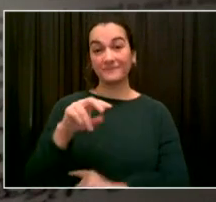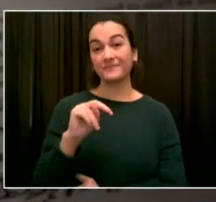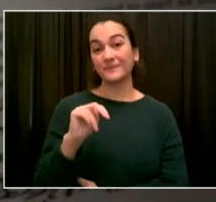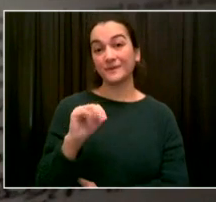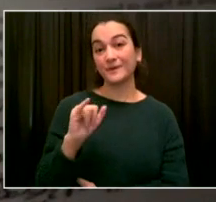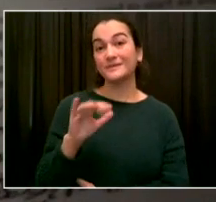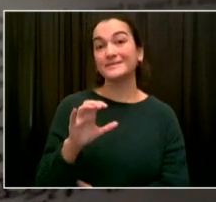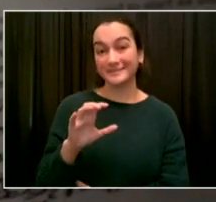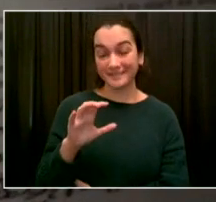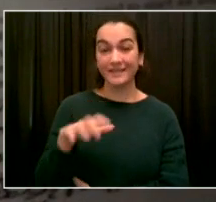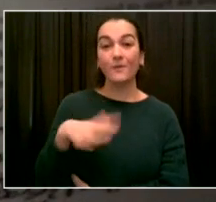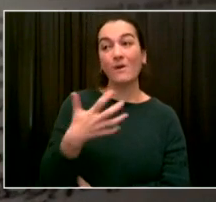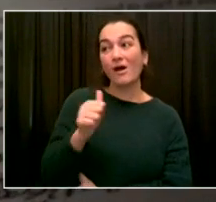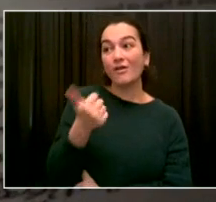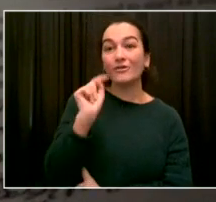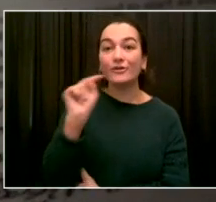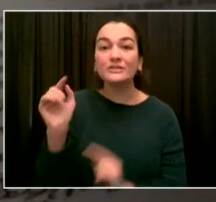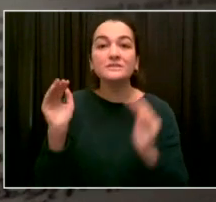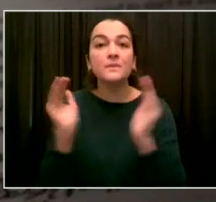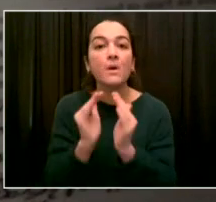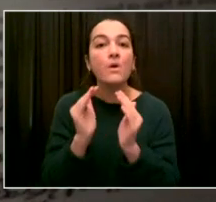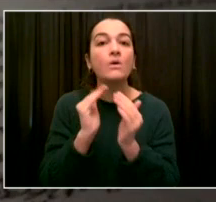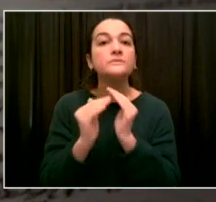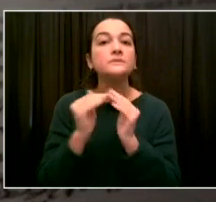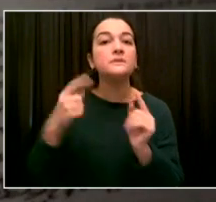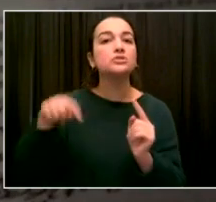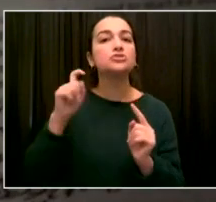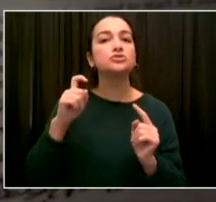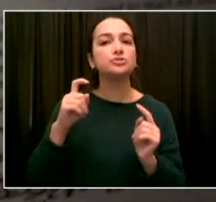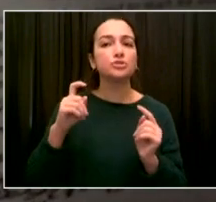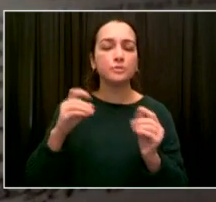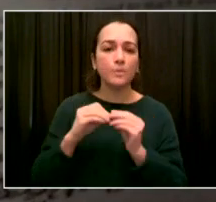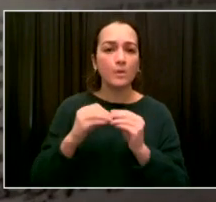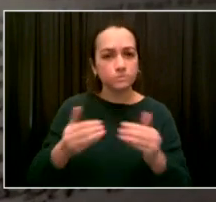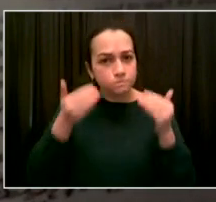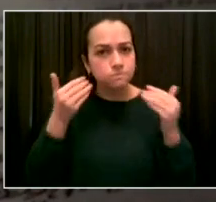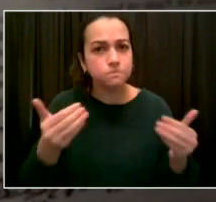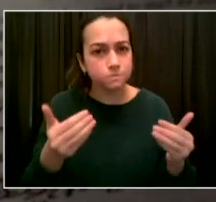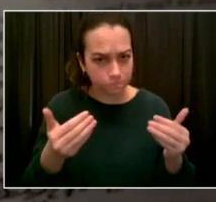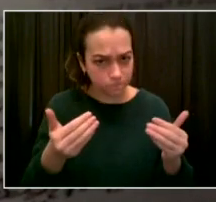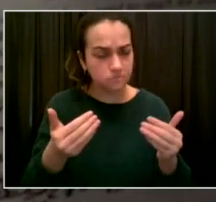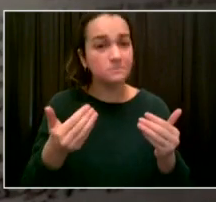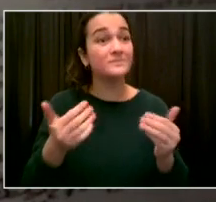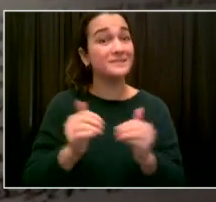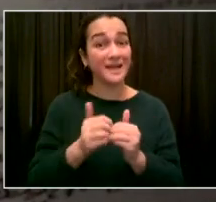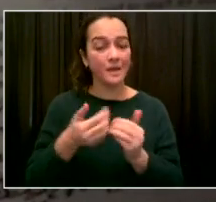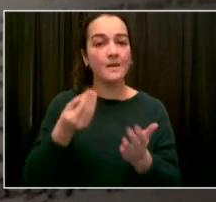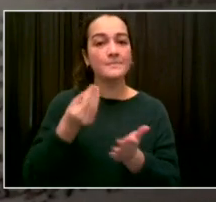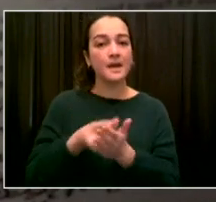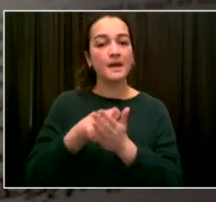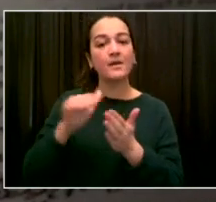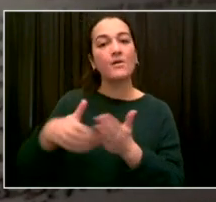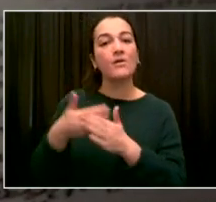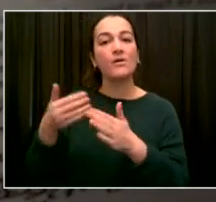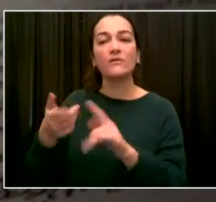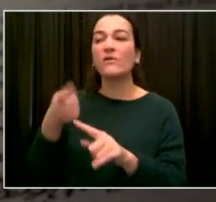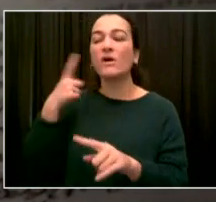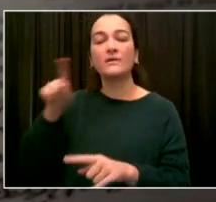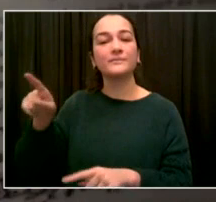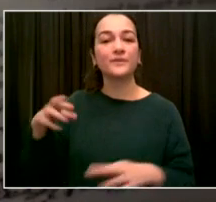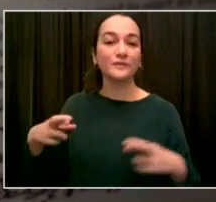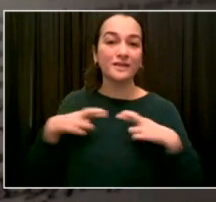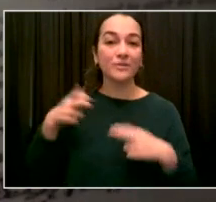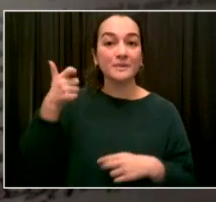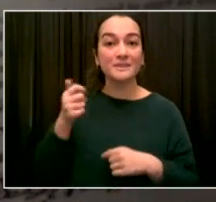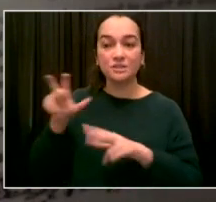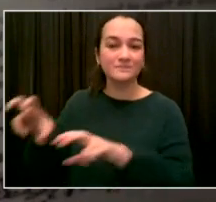off of oil and gas. This is the perfect example of how great activism